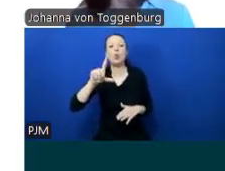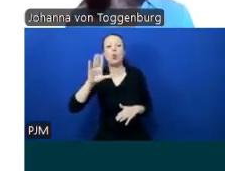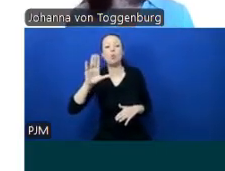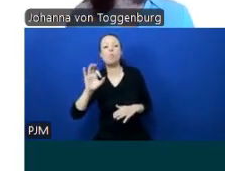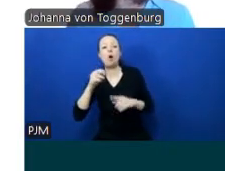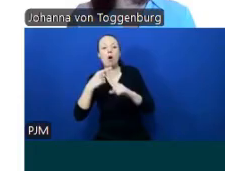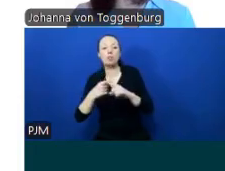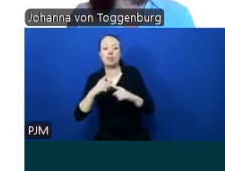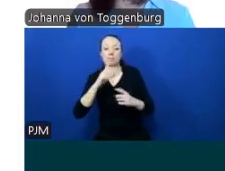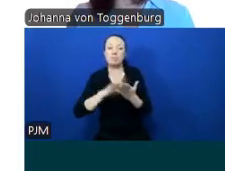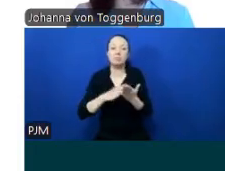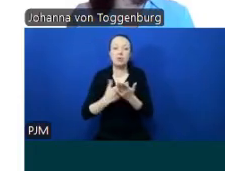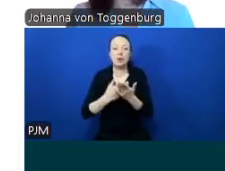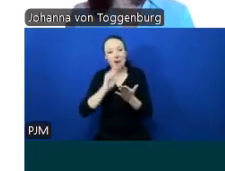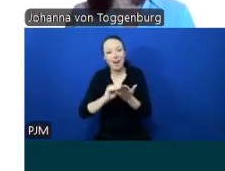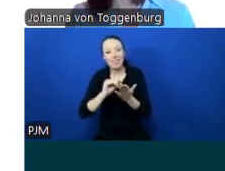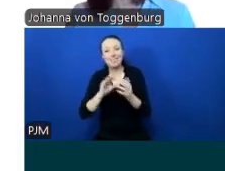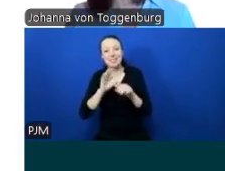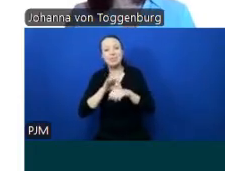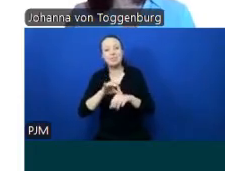hopefully also your municipality.